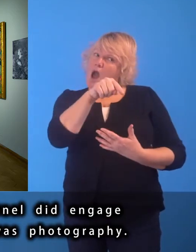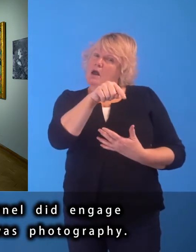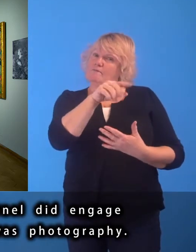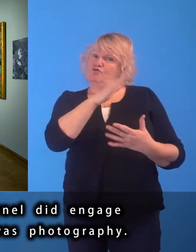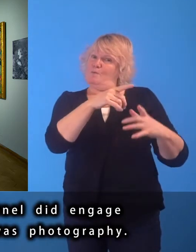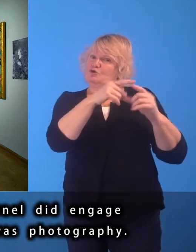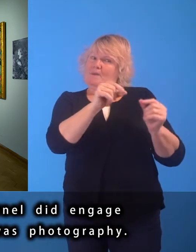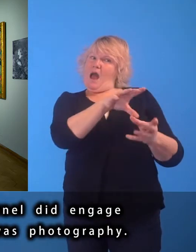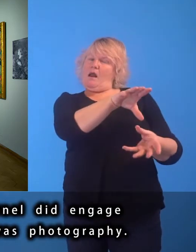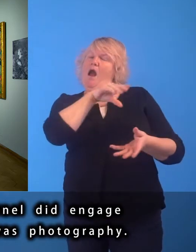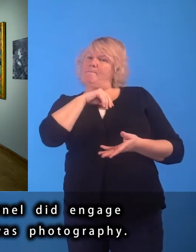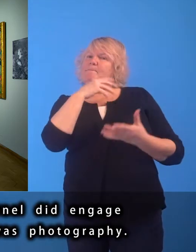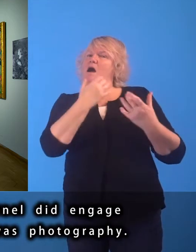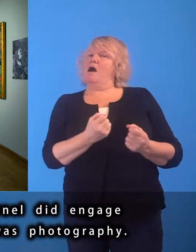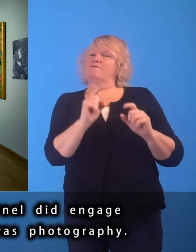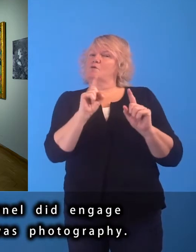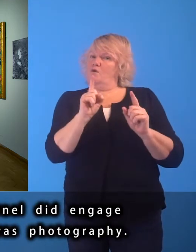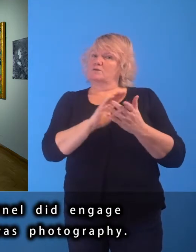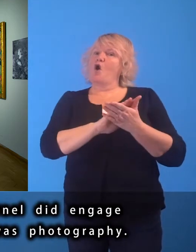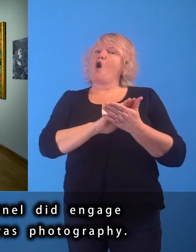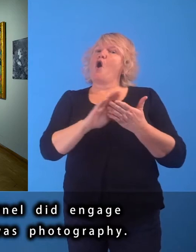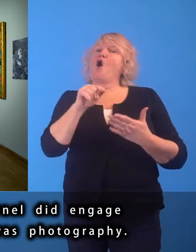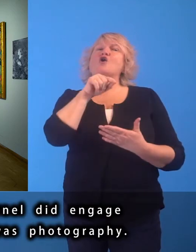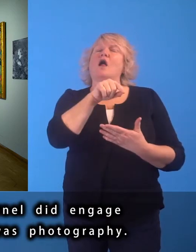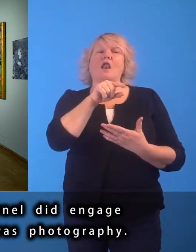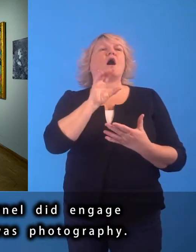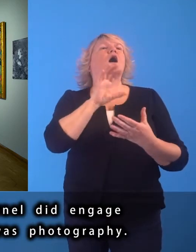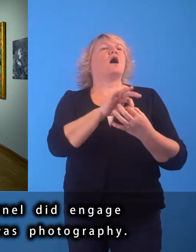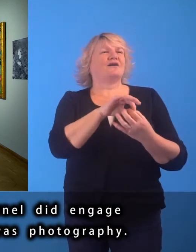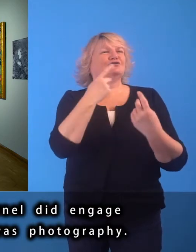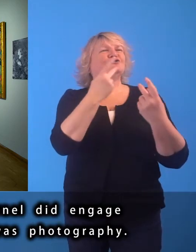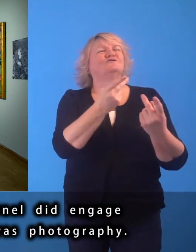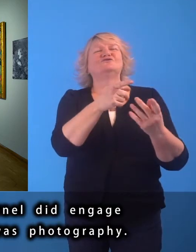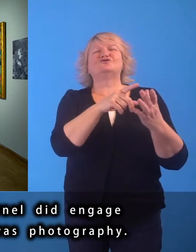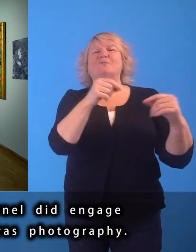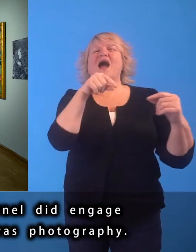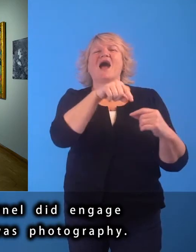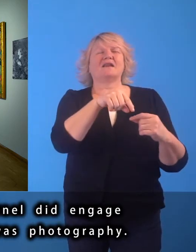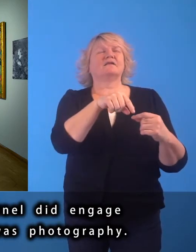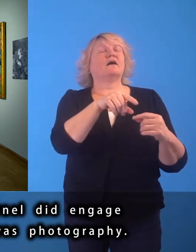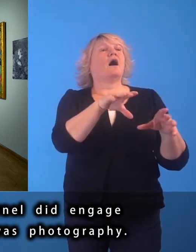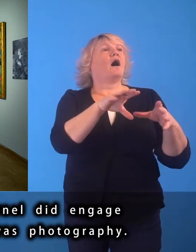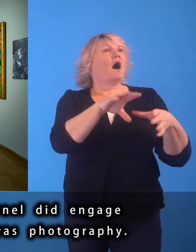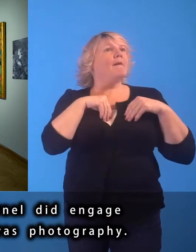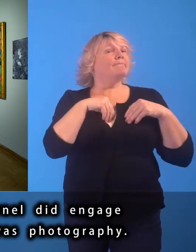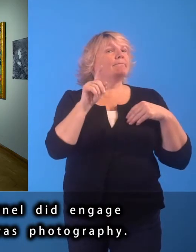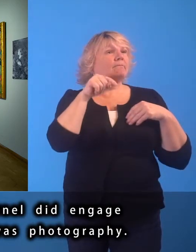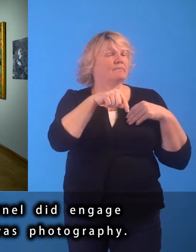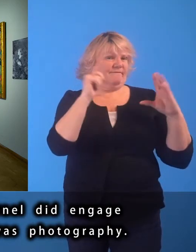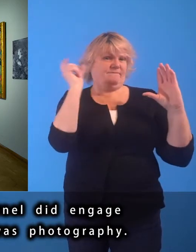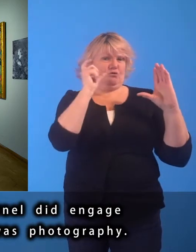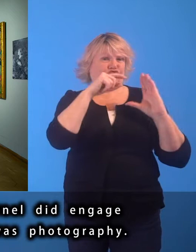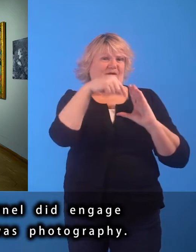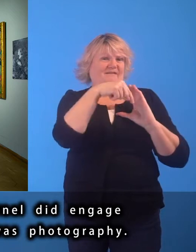However, one modern element Hornel did engage with on his first visit to Japan was photography.